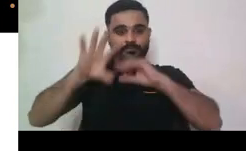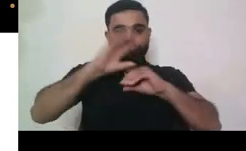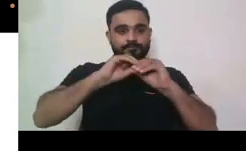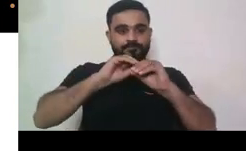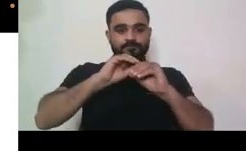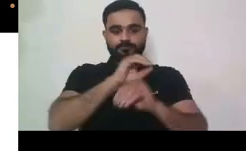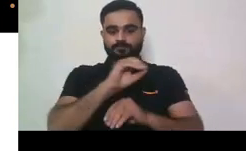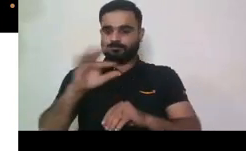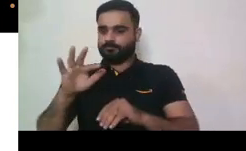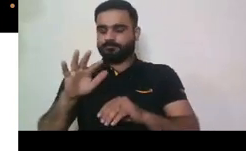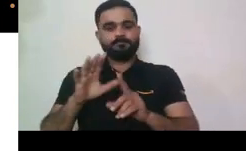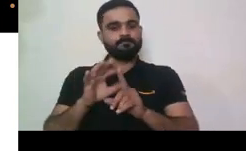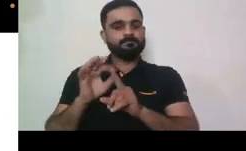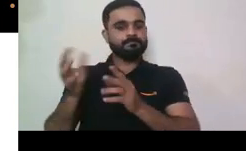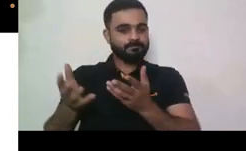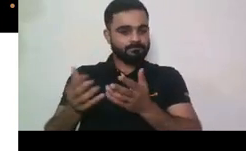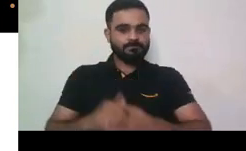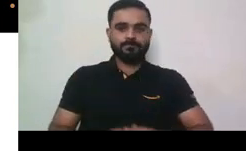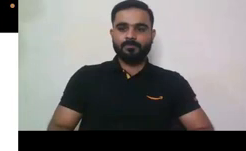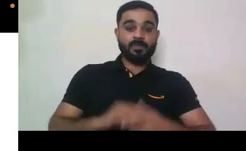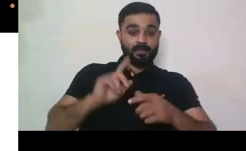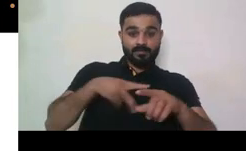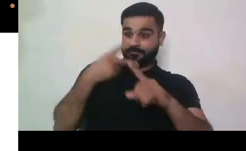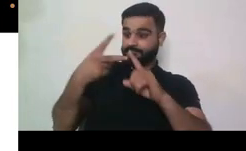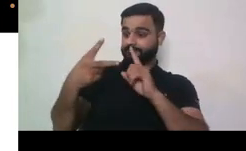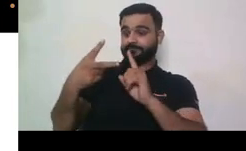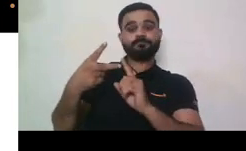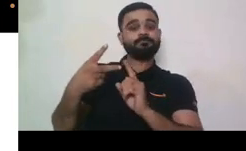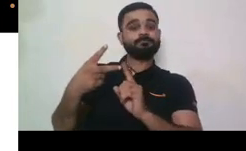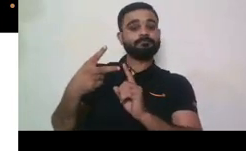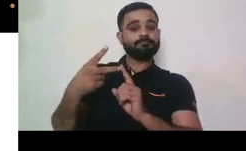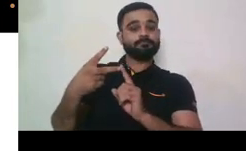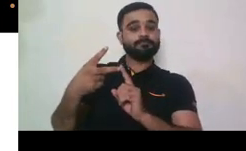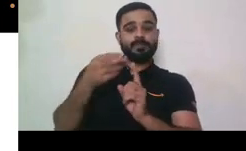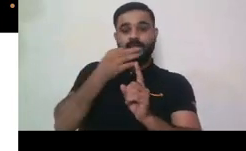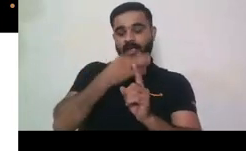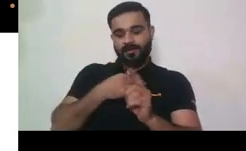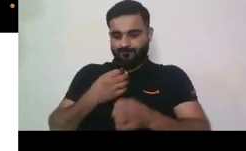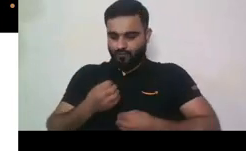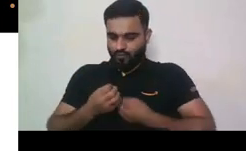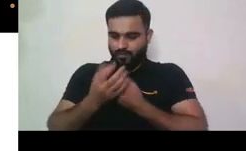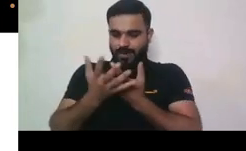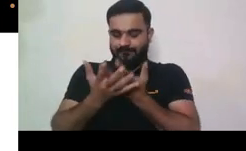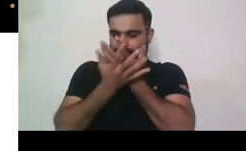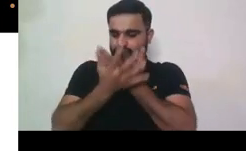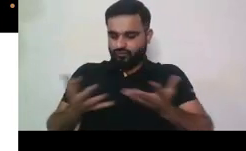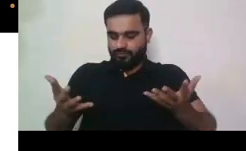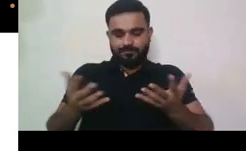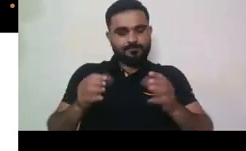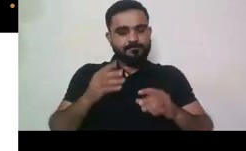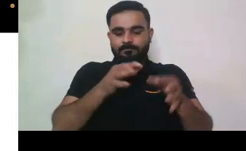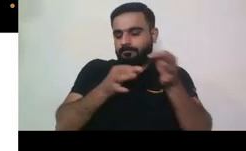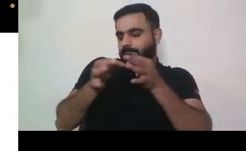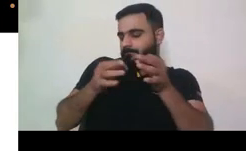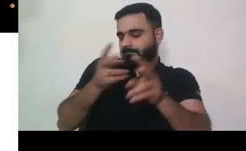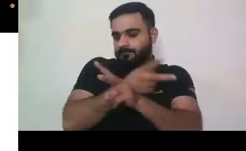primary stage. Then the second stage was of us to explore the resources. We started exploring